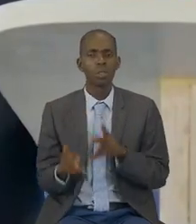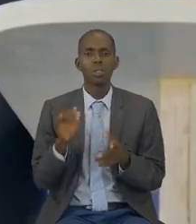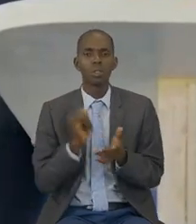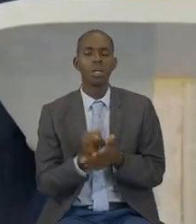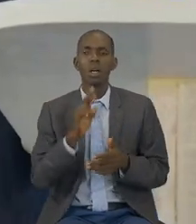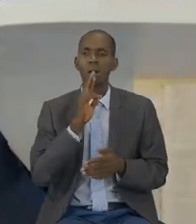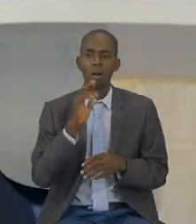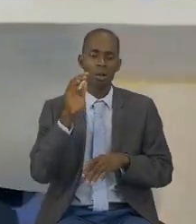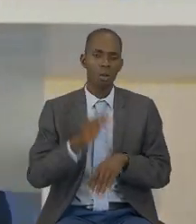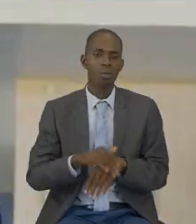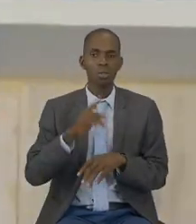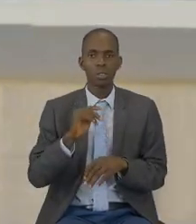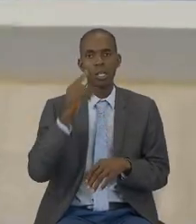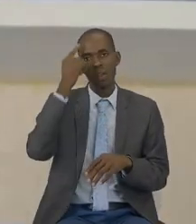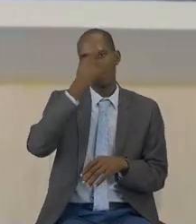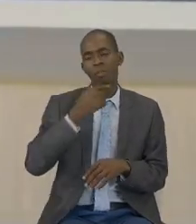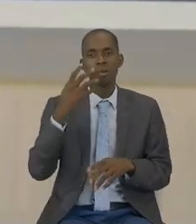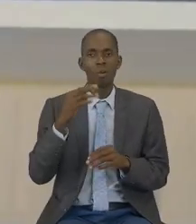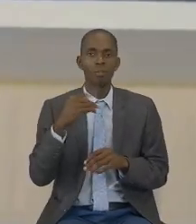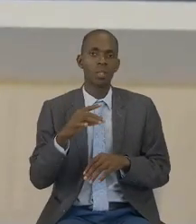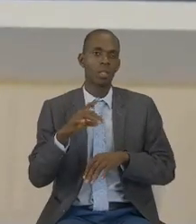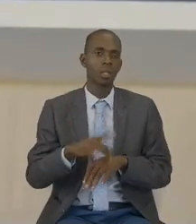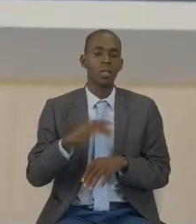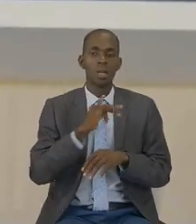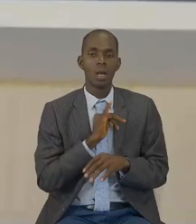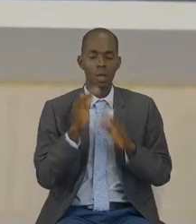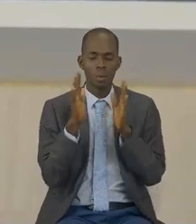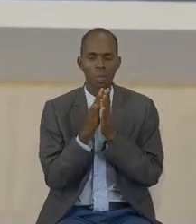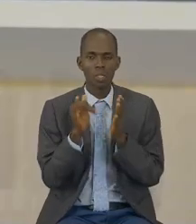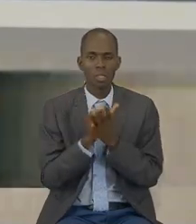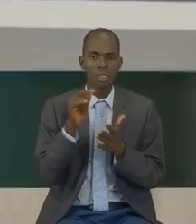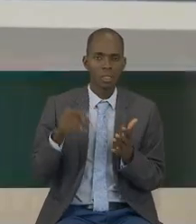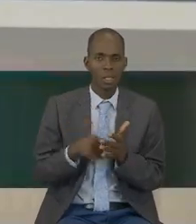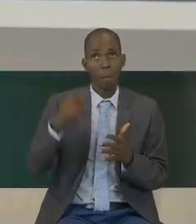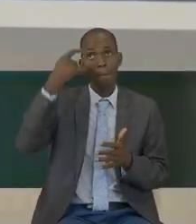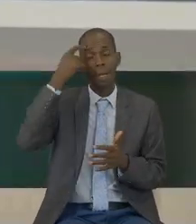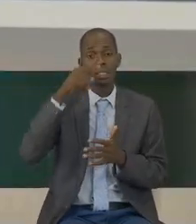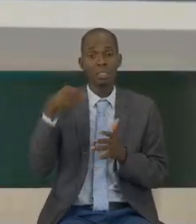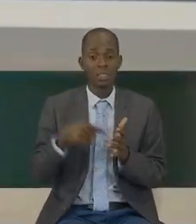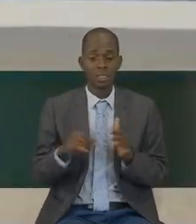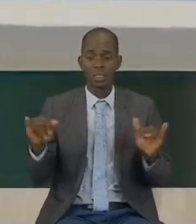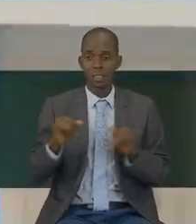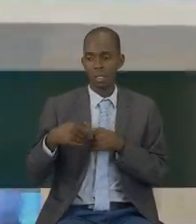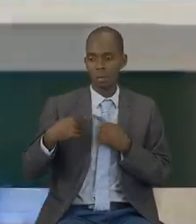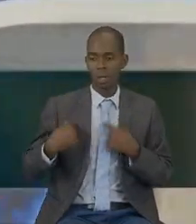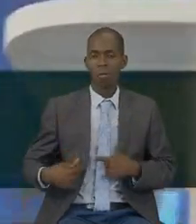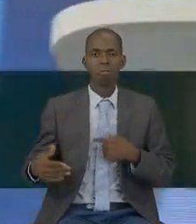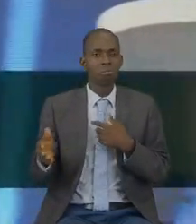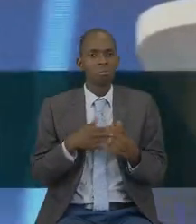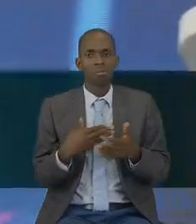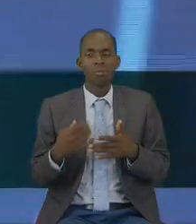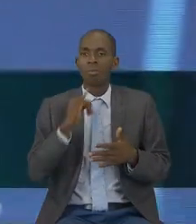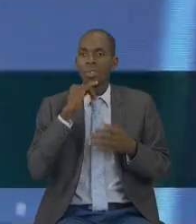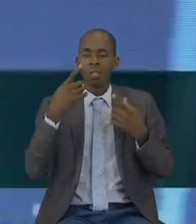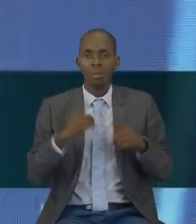upon the face of the earth? I pray that this mind and this same heart, whatever is happening in